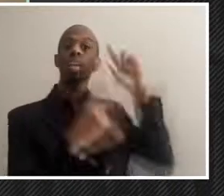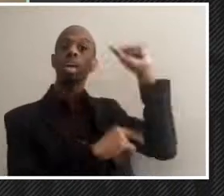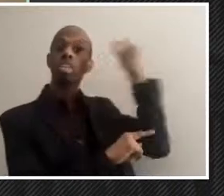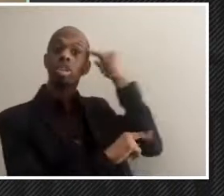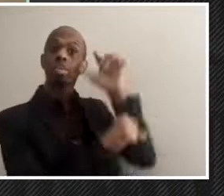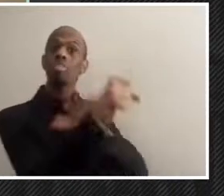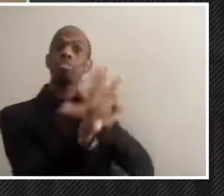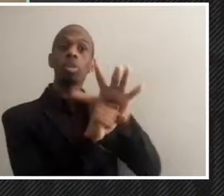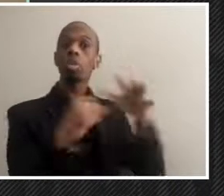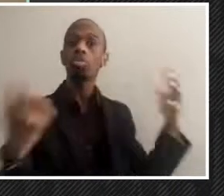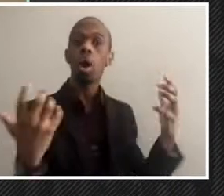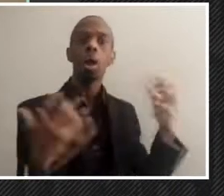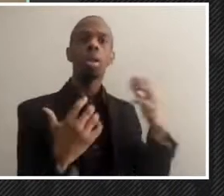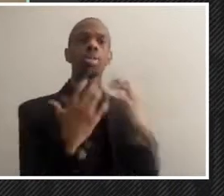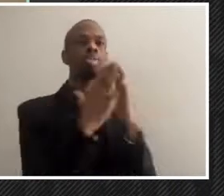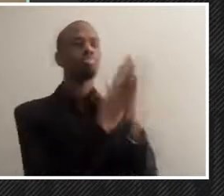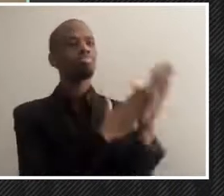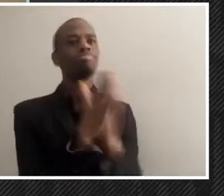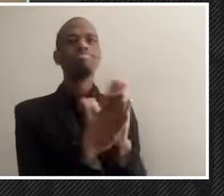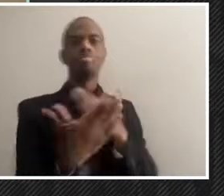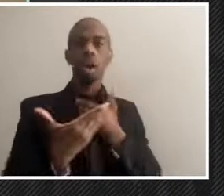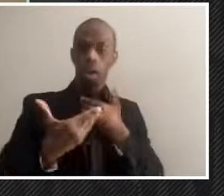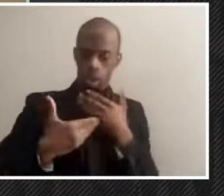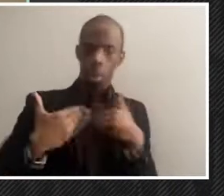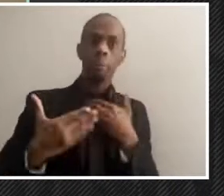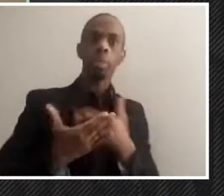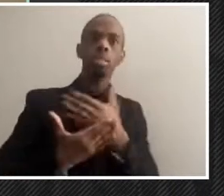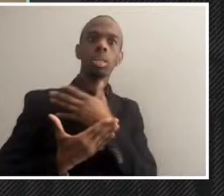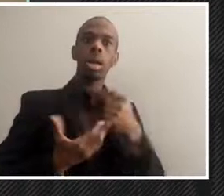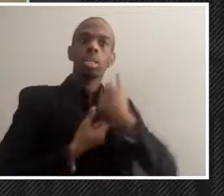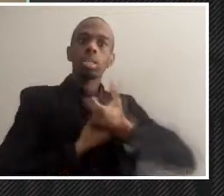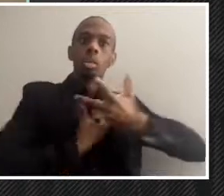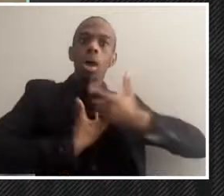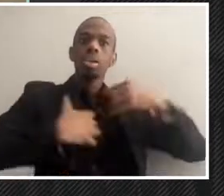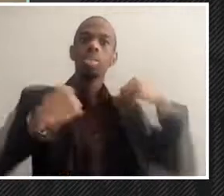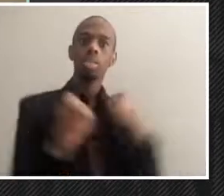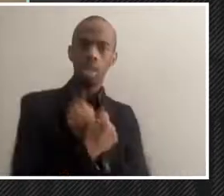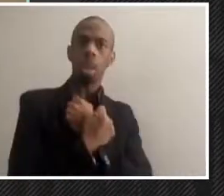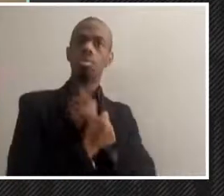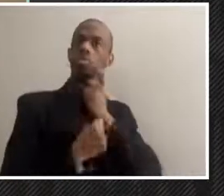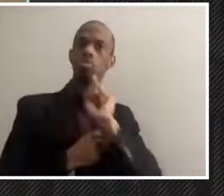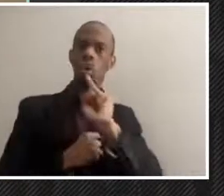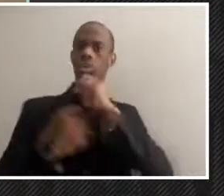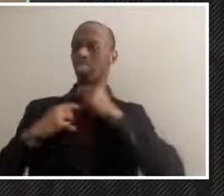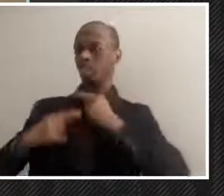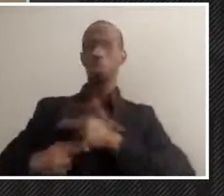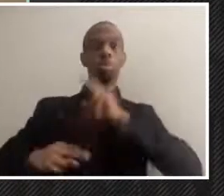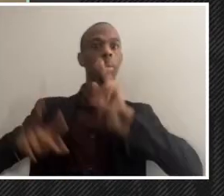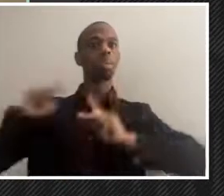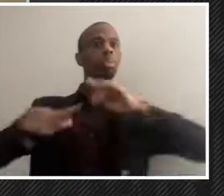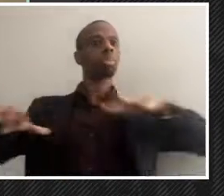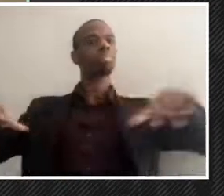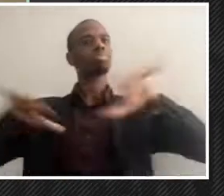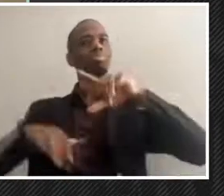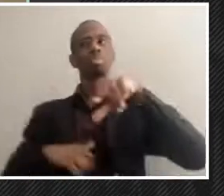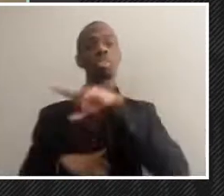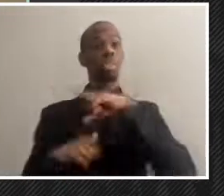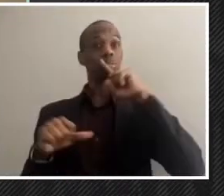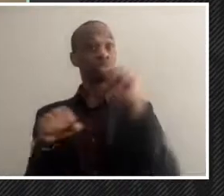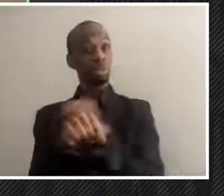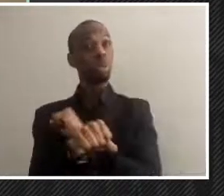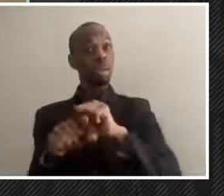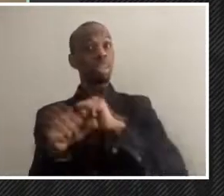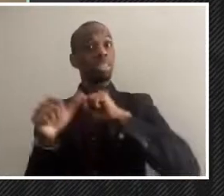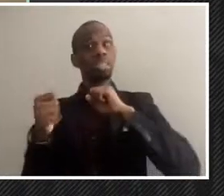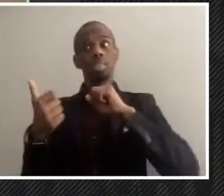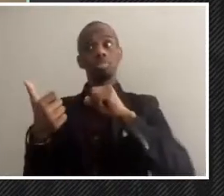profound love for humans and people. And they're really invested in creating that idea of a beloved community that,